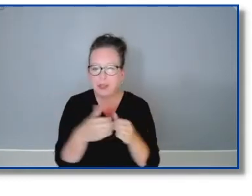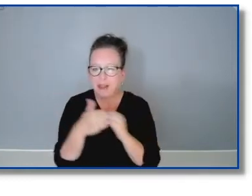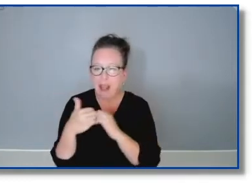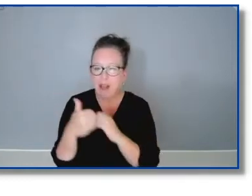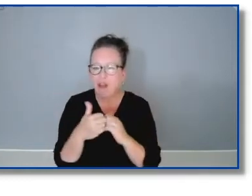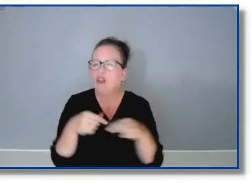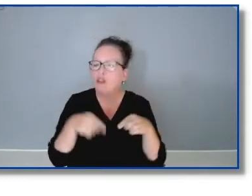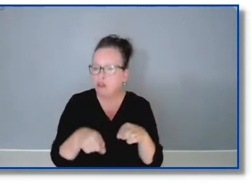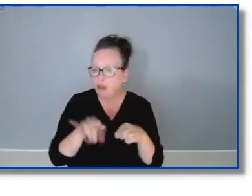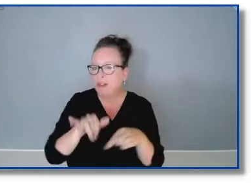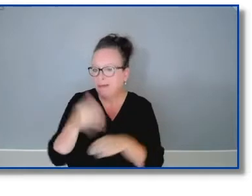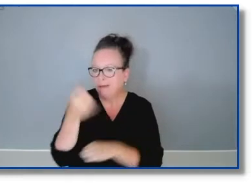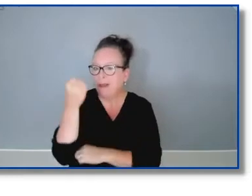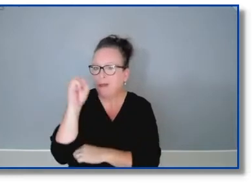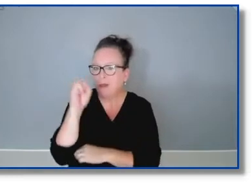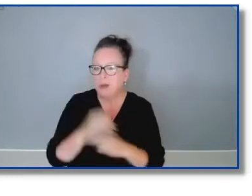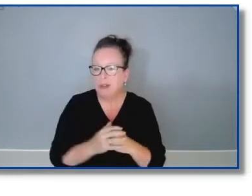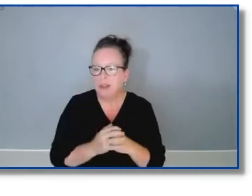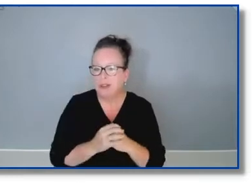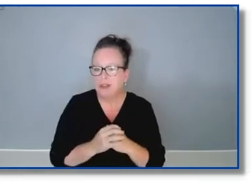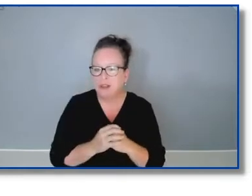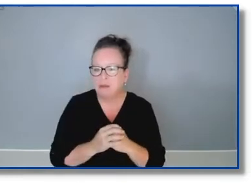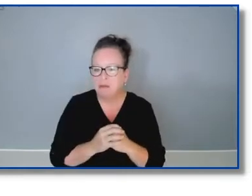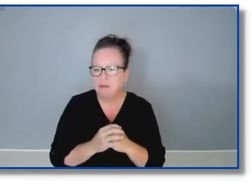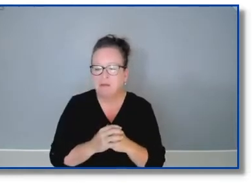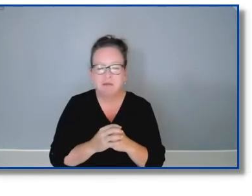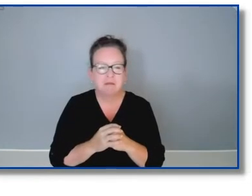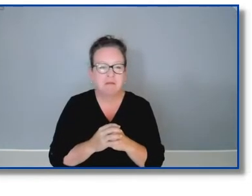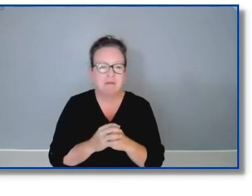during one of the marches in Warsaw.